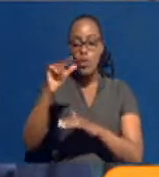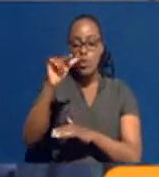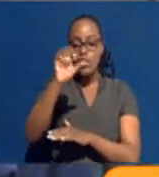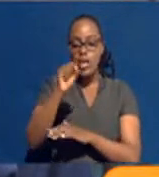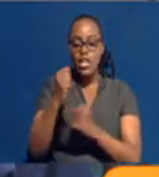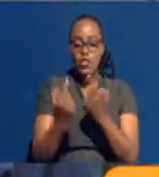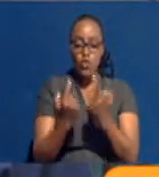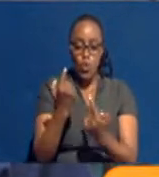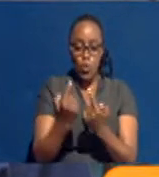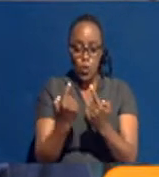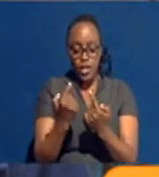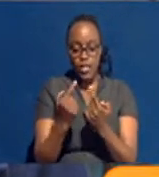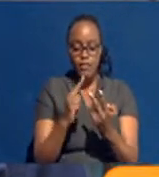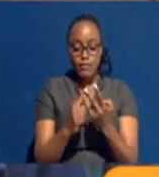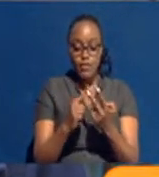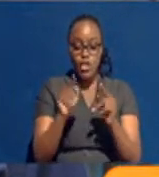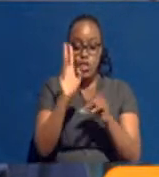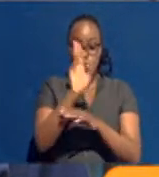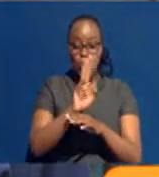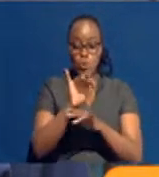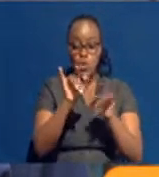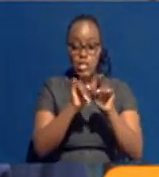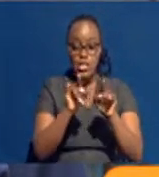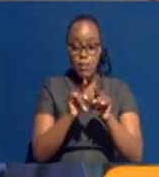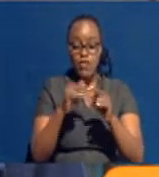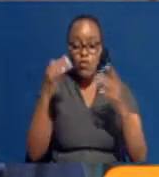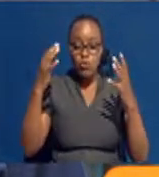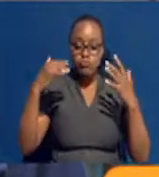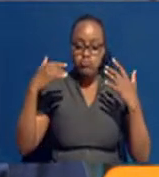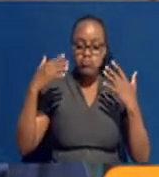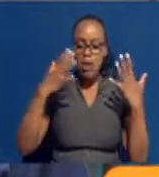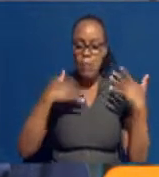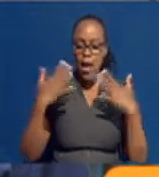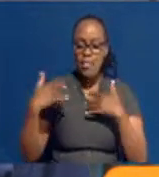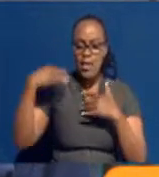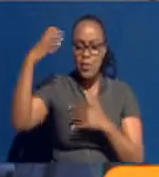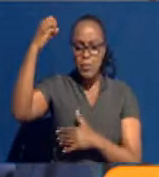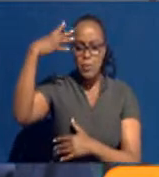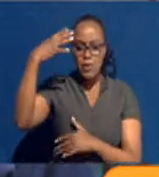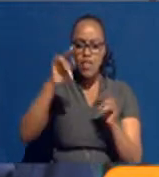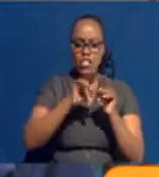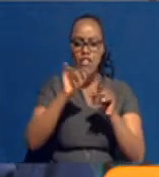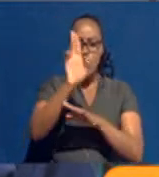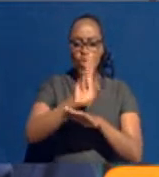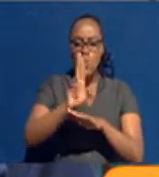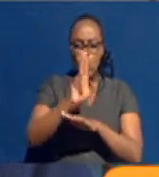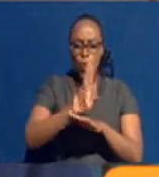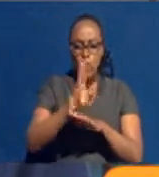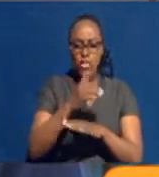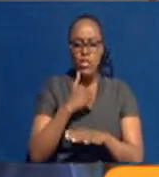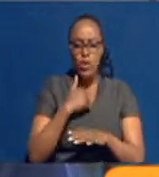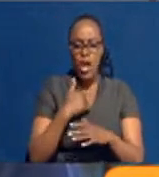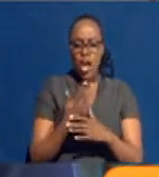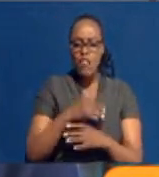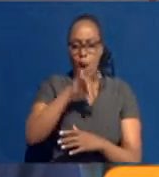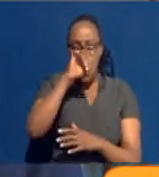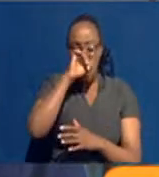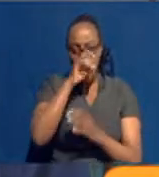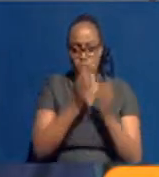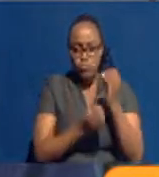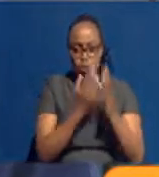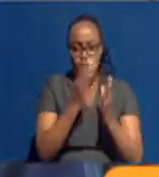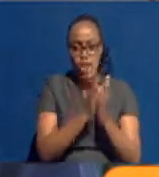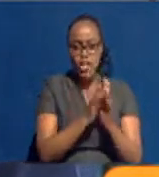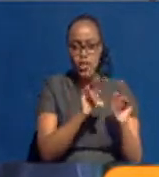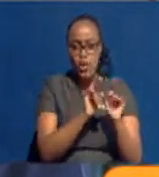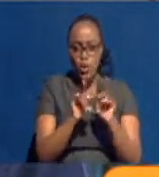cooking. We use it to shower. And we also use it to brood our chicks, and